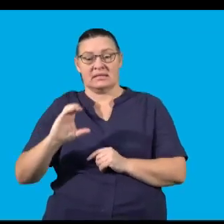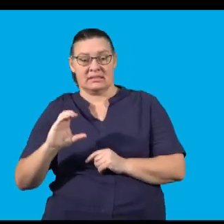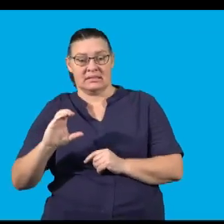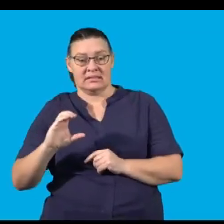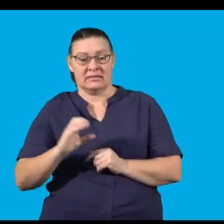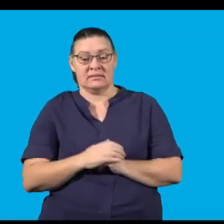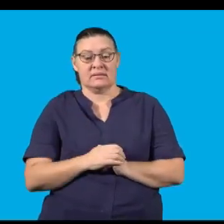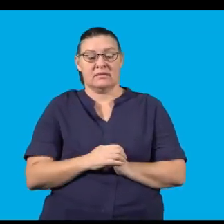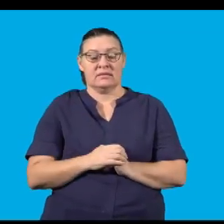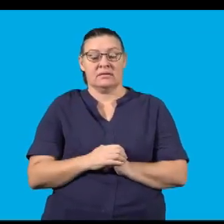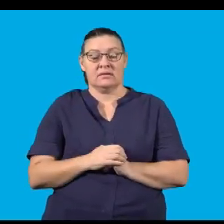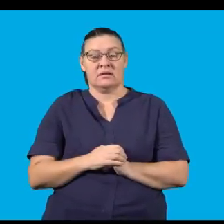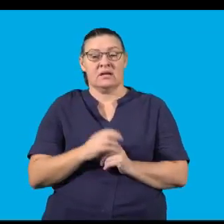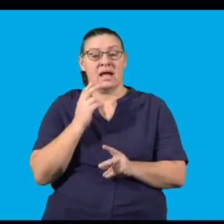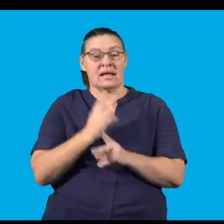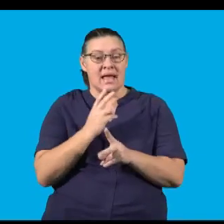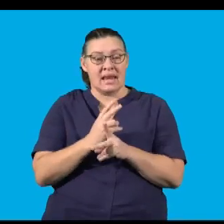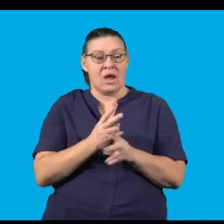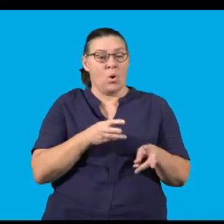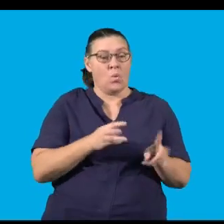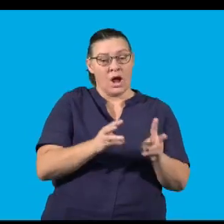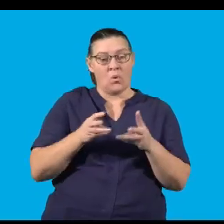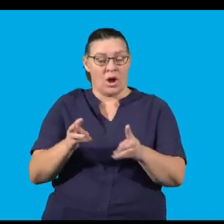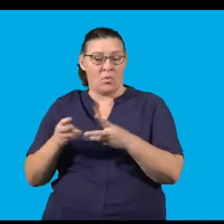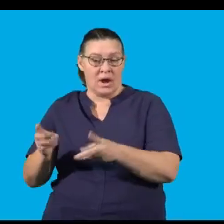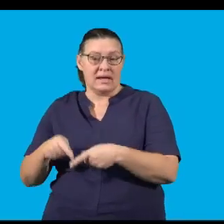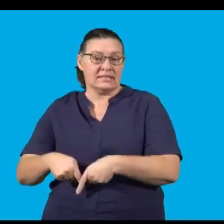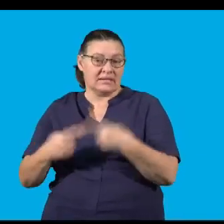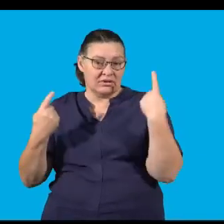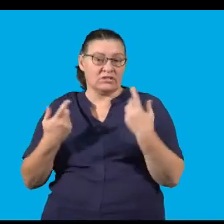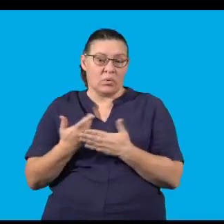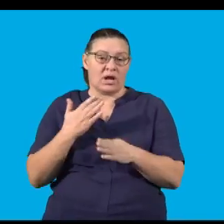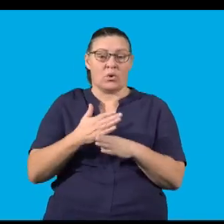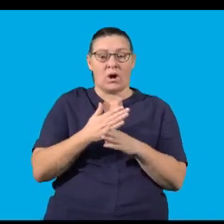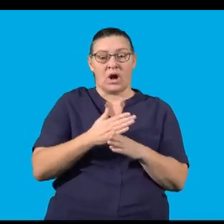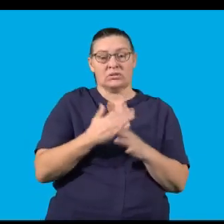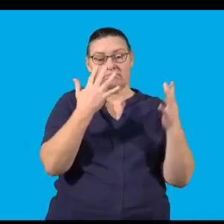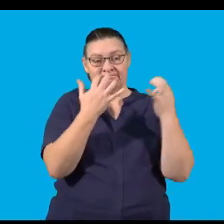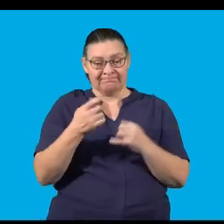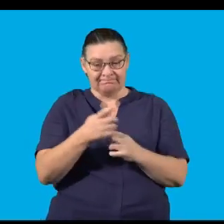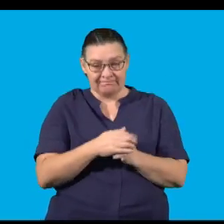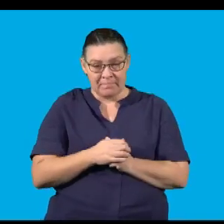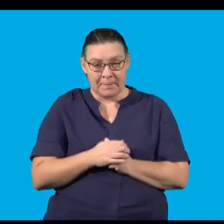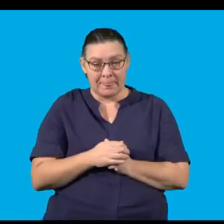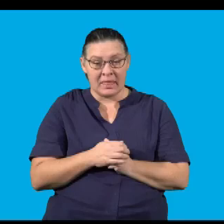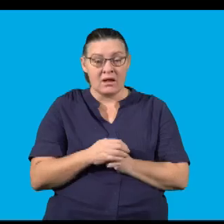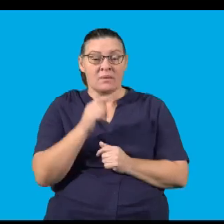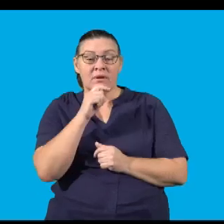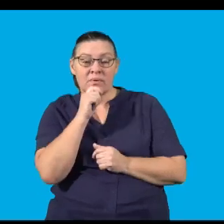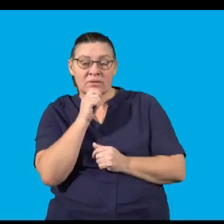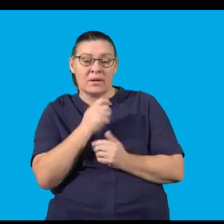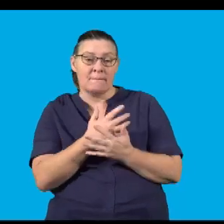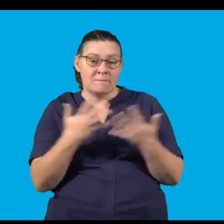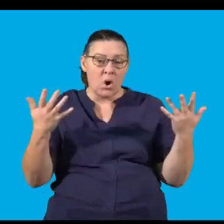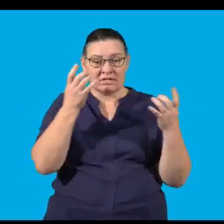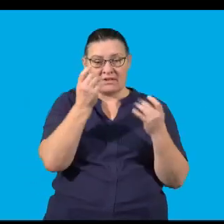ABC. Now again, there's different ways that we can work out the area of the triangle. We want to use the way that uses